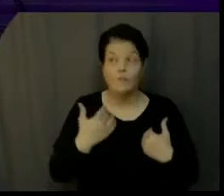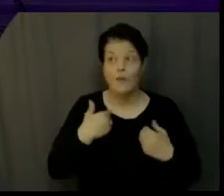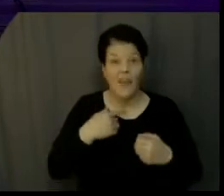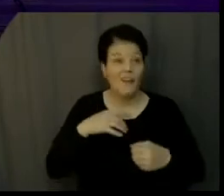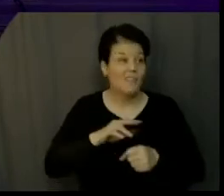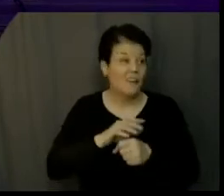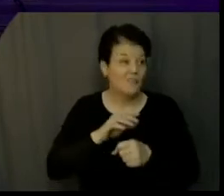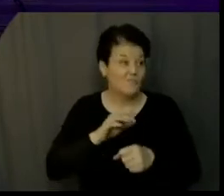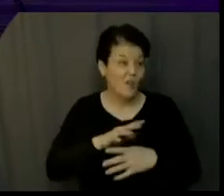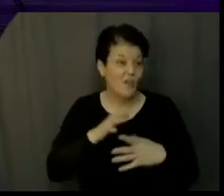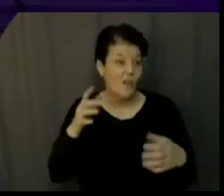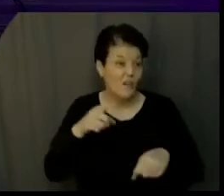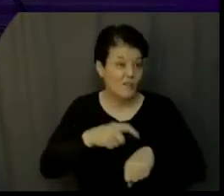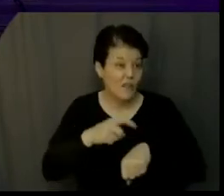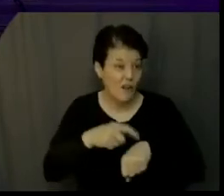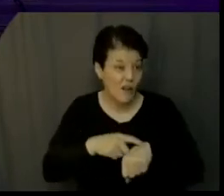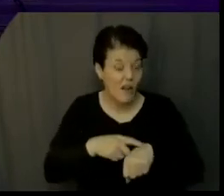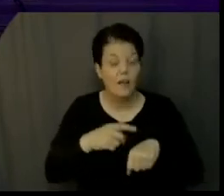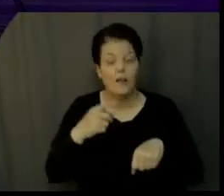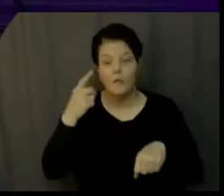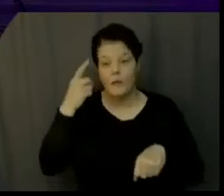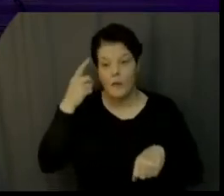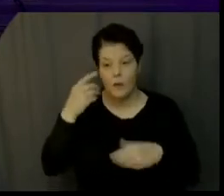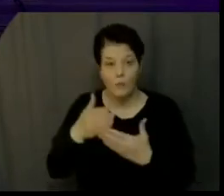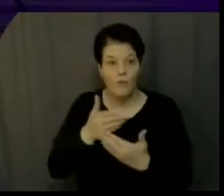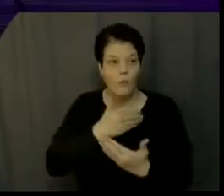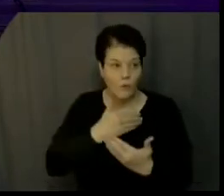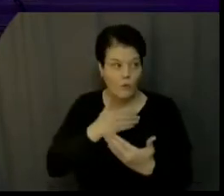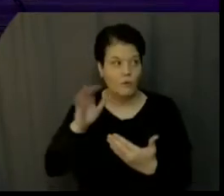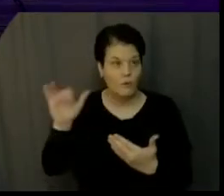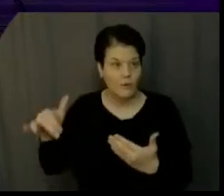around. Finally, the game comes. We go to the game. The Hawkeyes won,